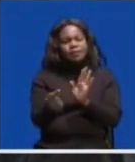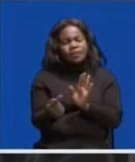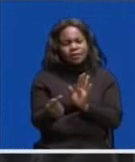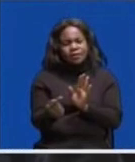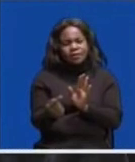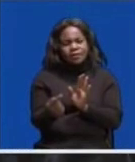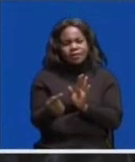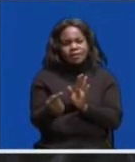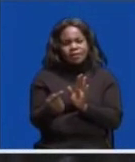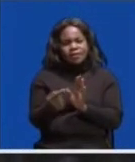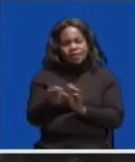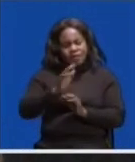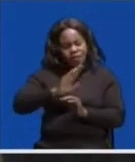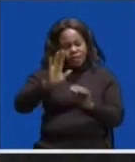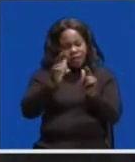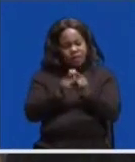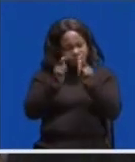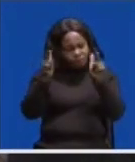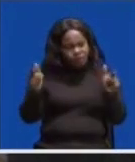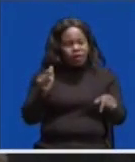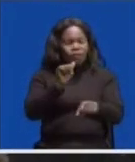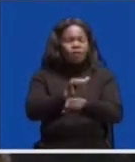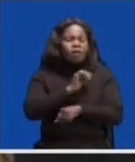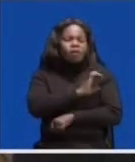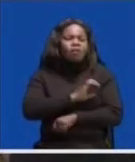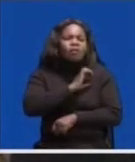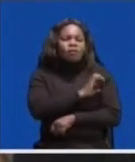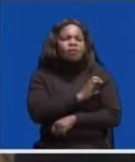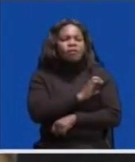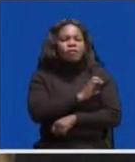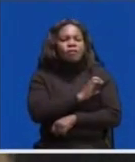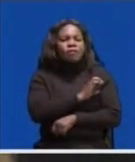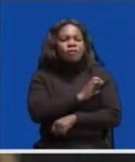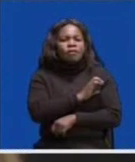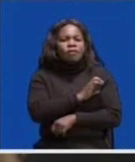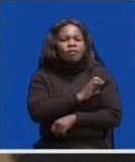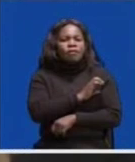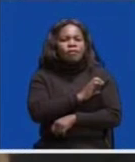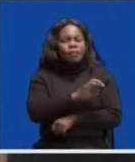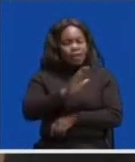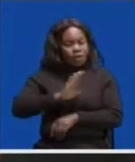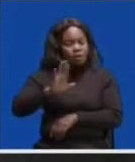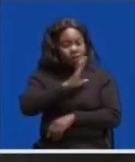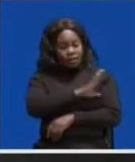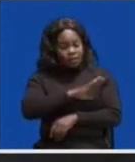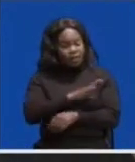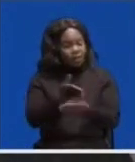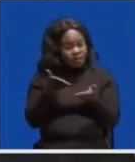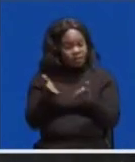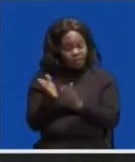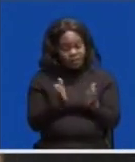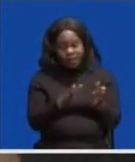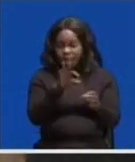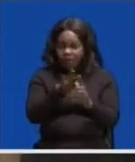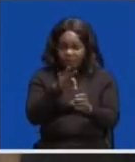of great work ethic. Their conduct in this particular